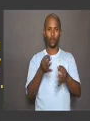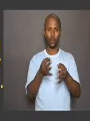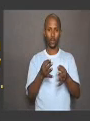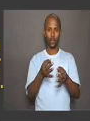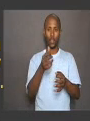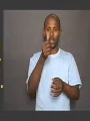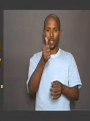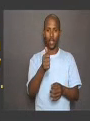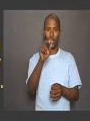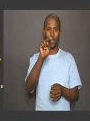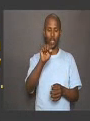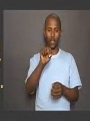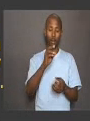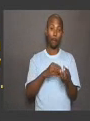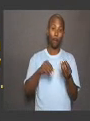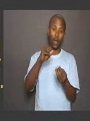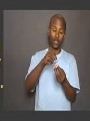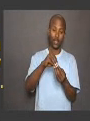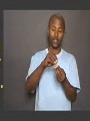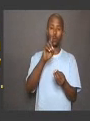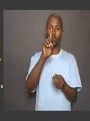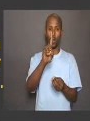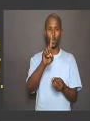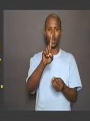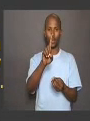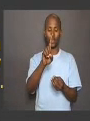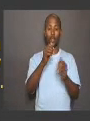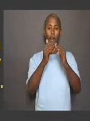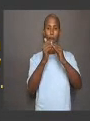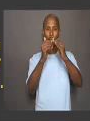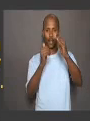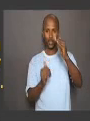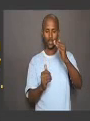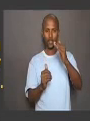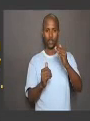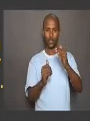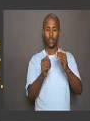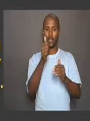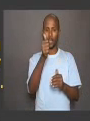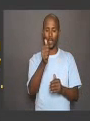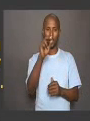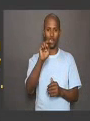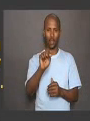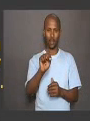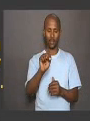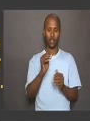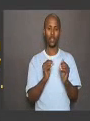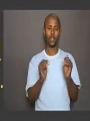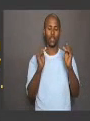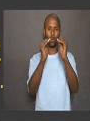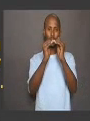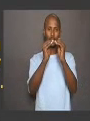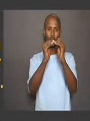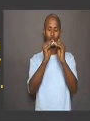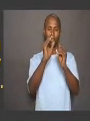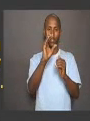AN plus 1 minus AN equals